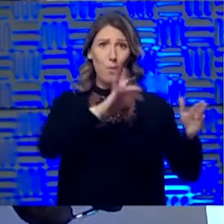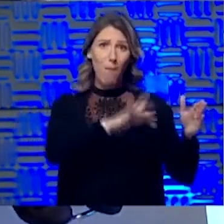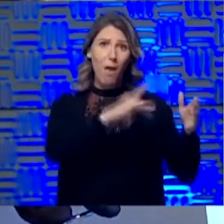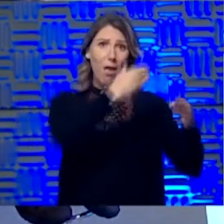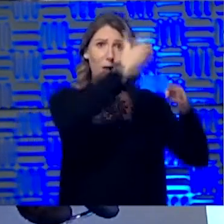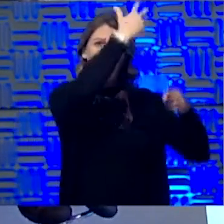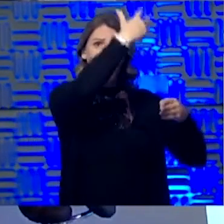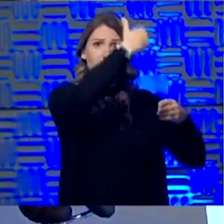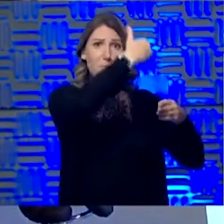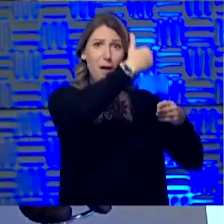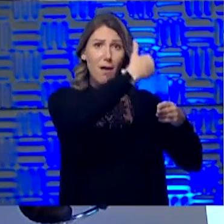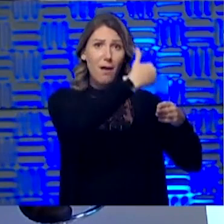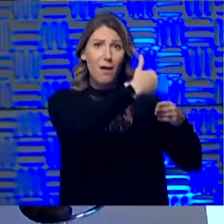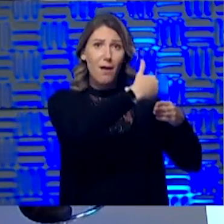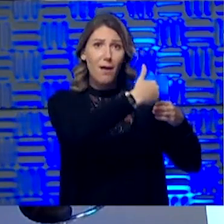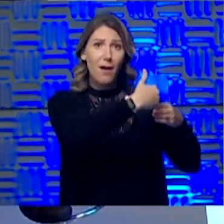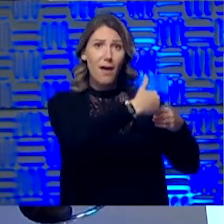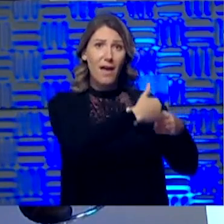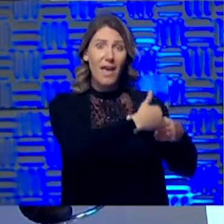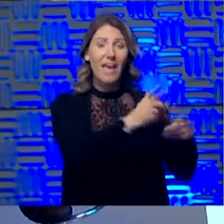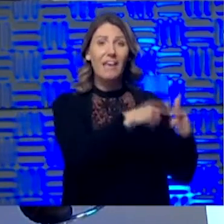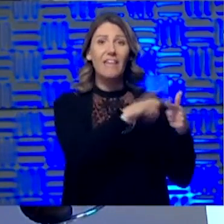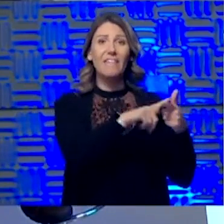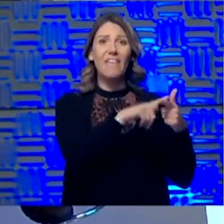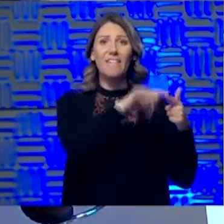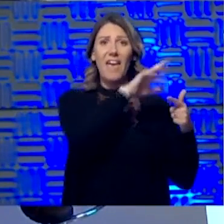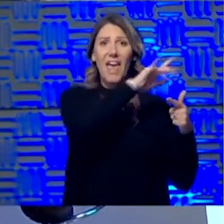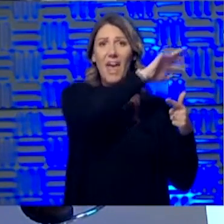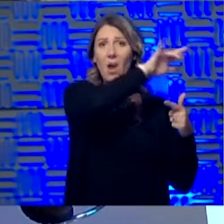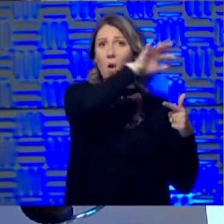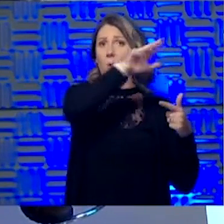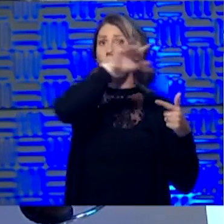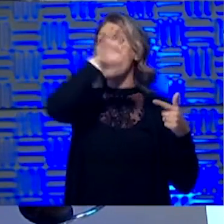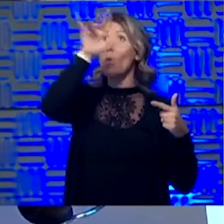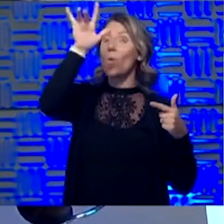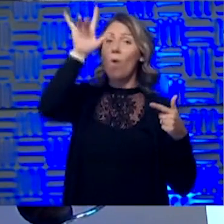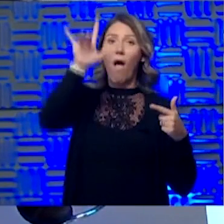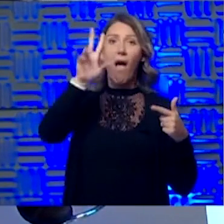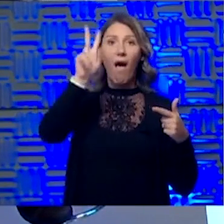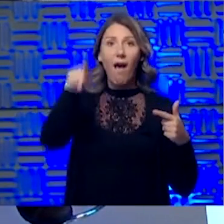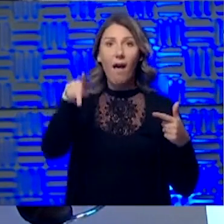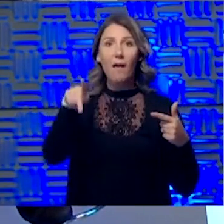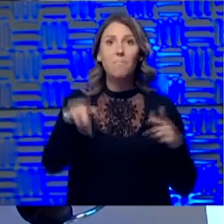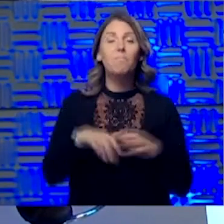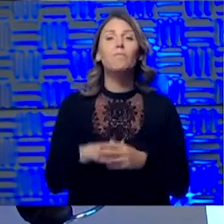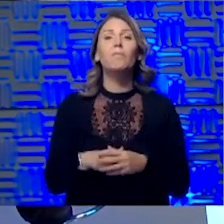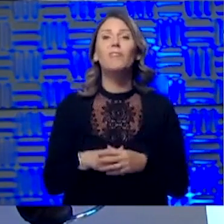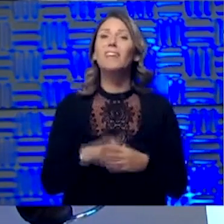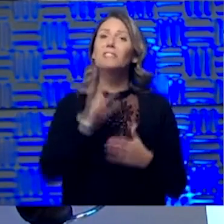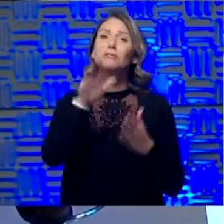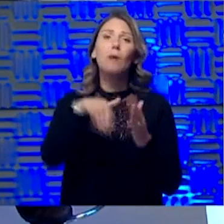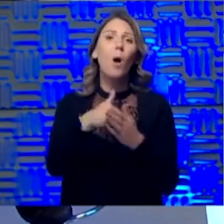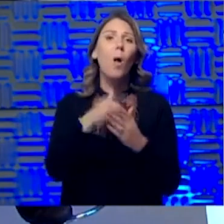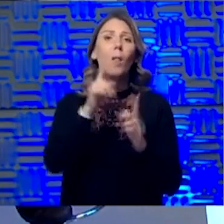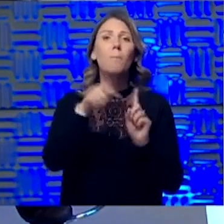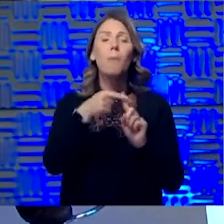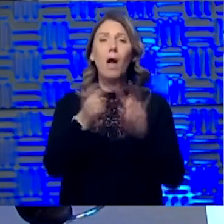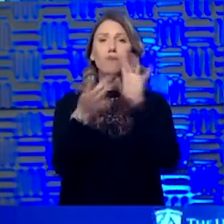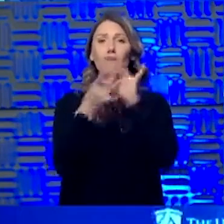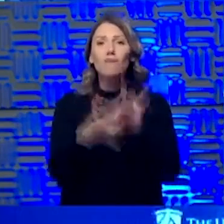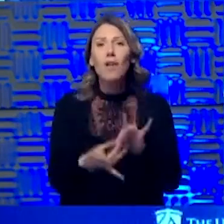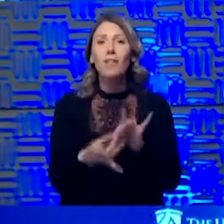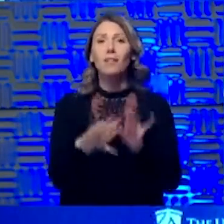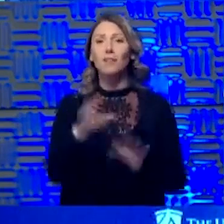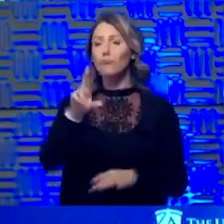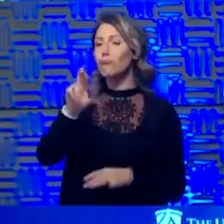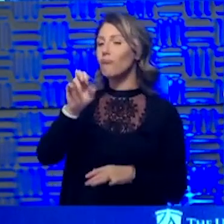It kind of creates the airflow going up, I think. So I think there are ways that, again, this is all about relative risks. If you want to use bubble